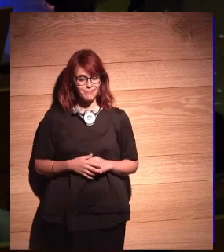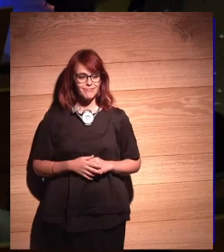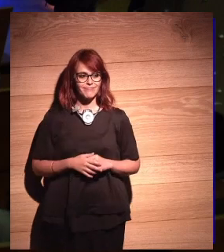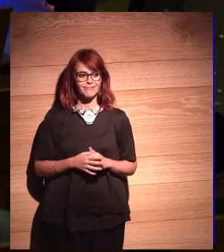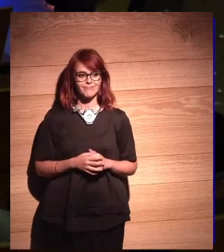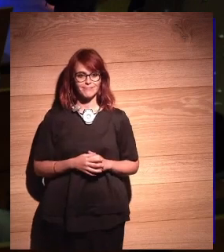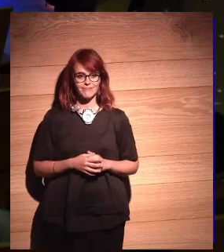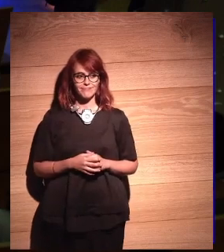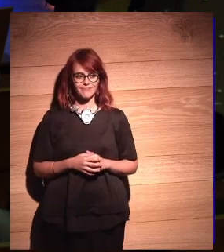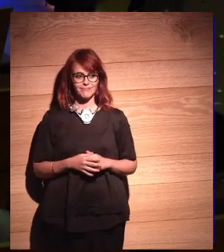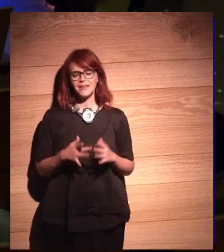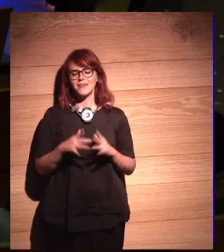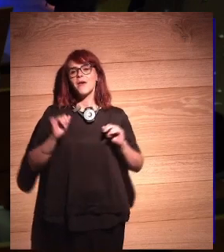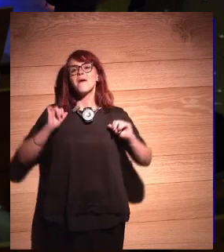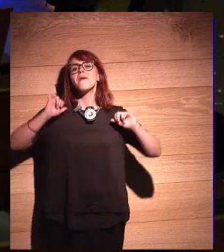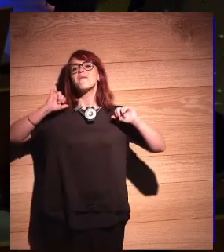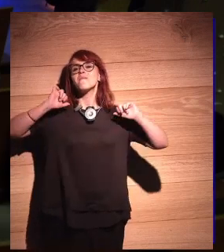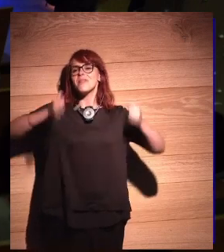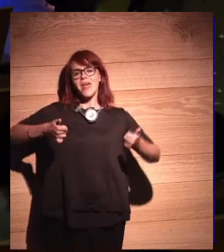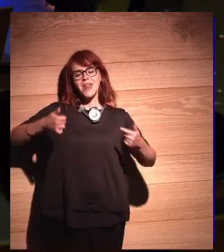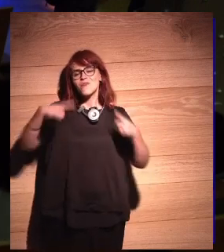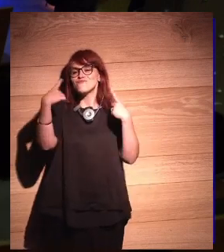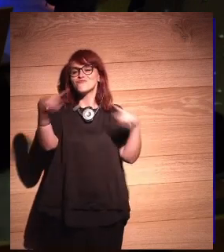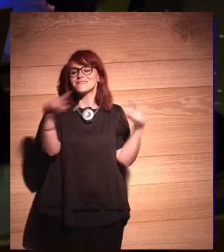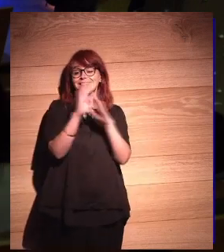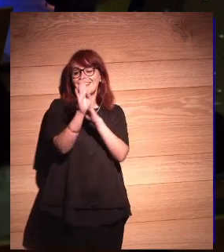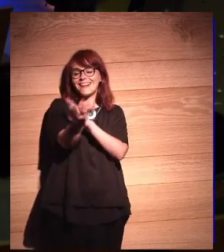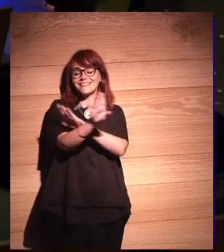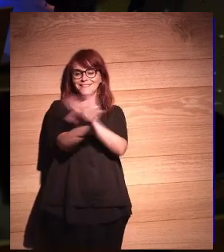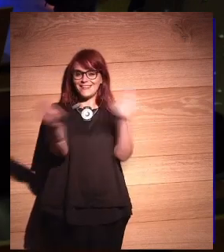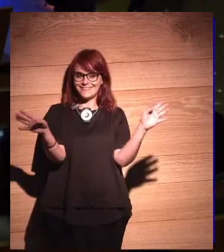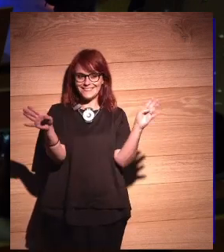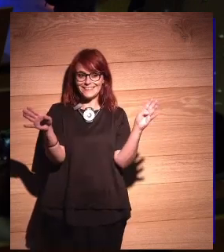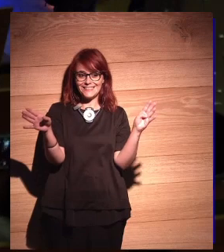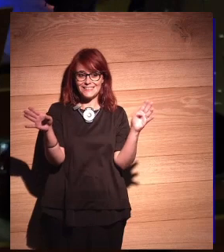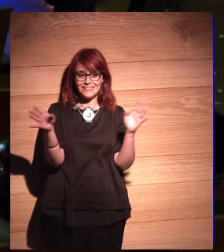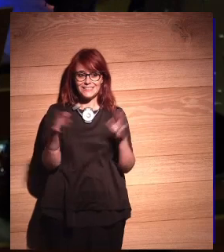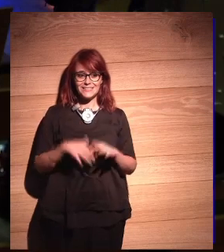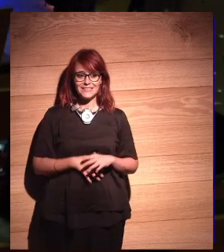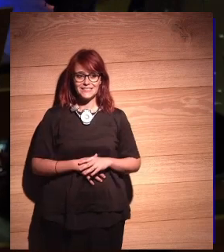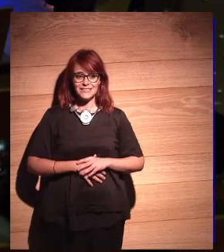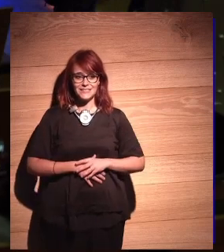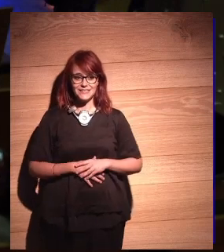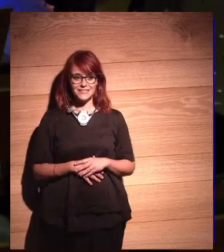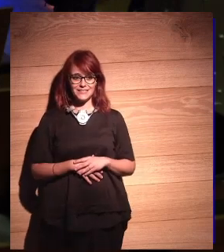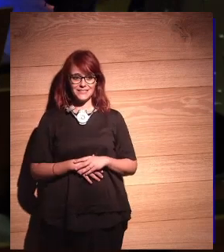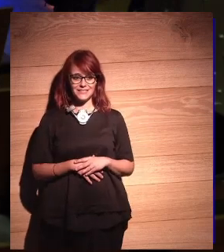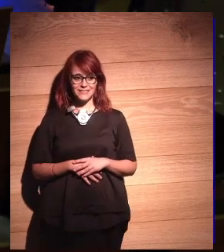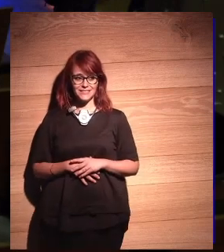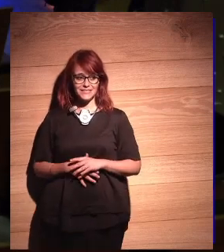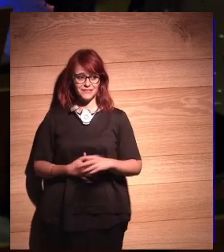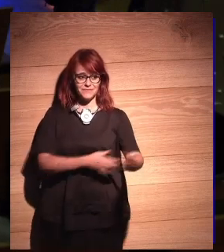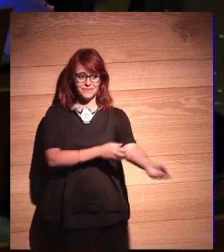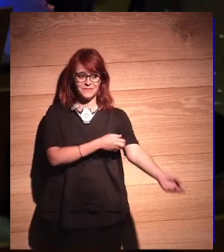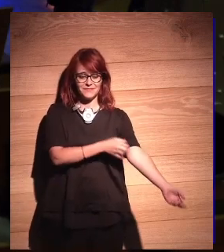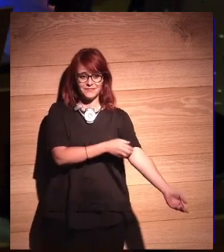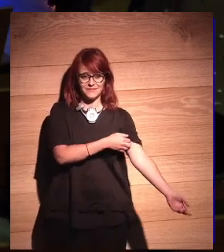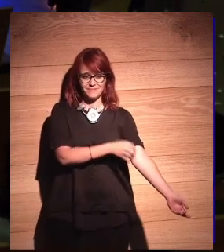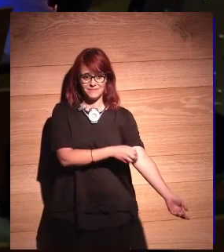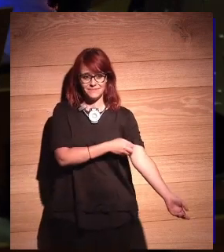I just want to make music now. Thank you. Can we turn the light down a little bit too, to get a bit more? Can we turn it off, please?